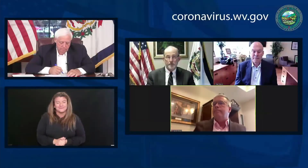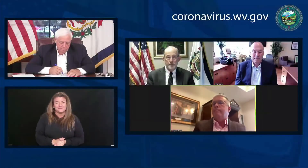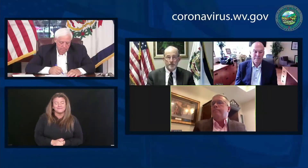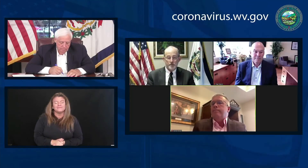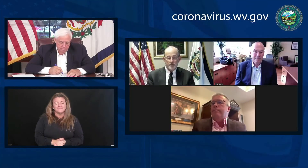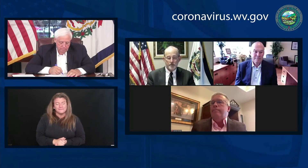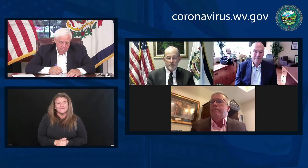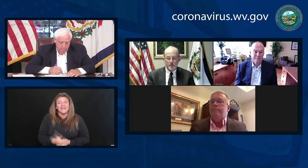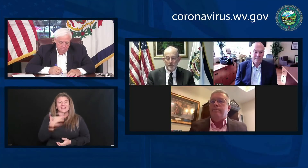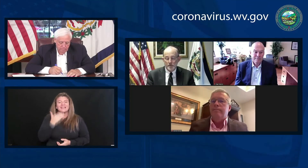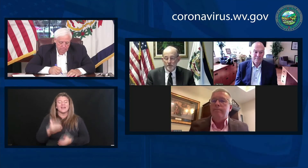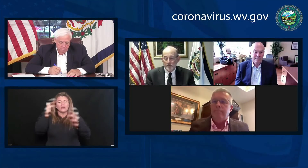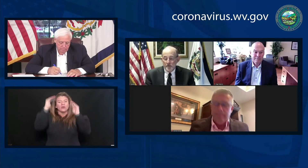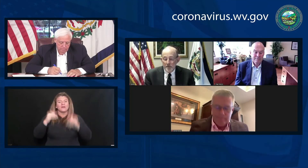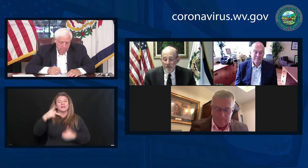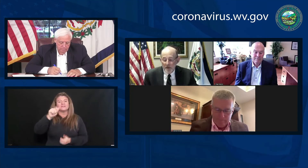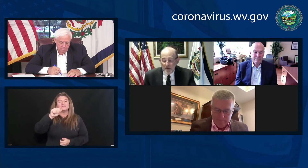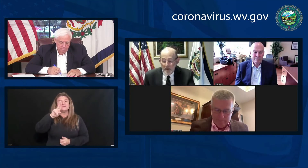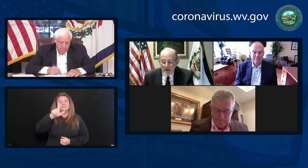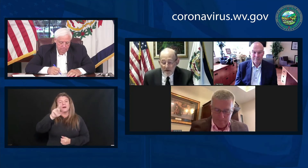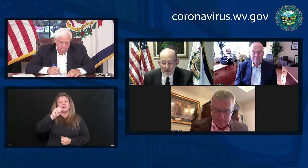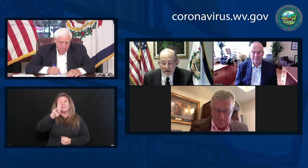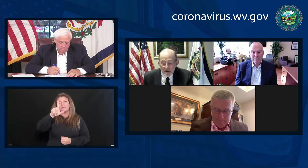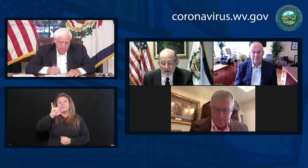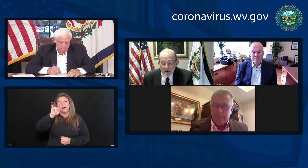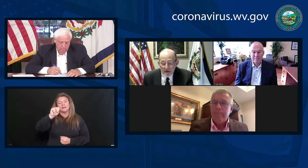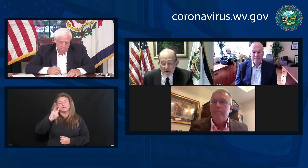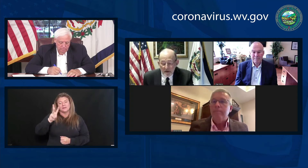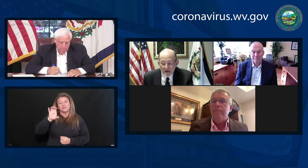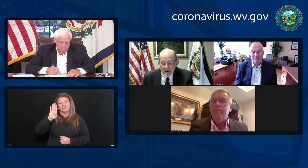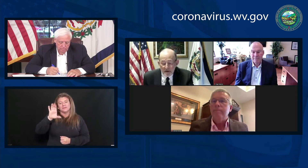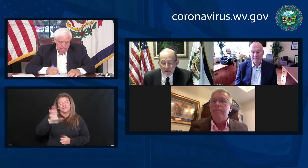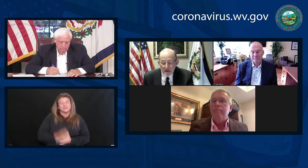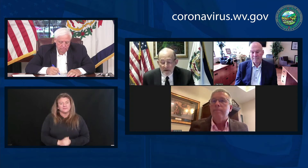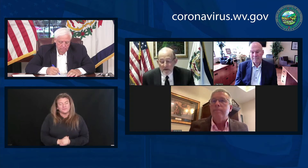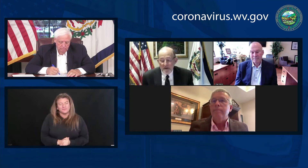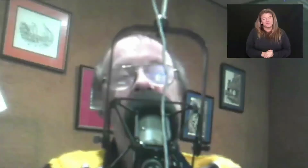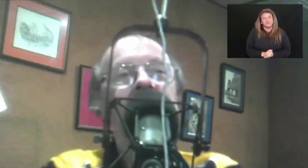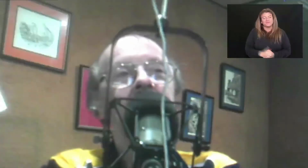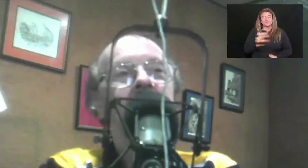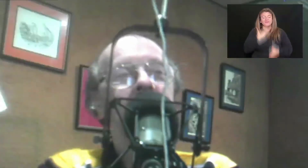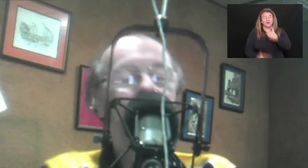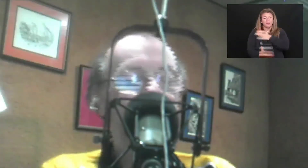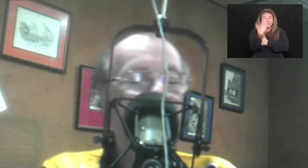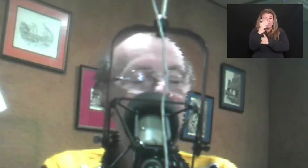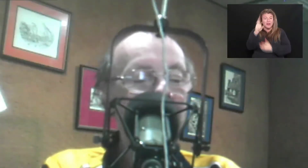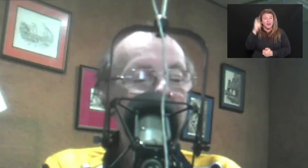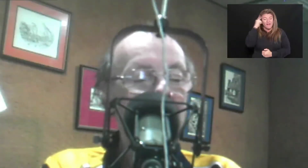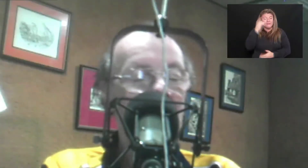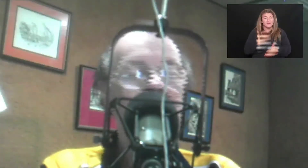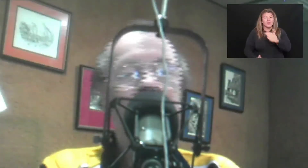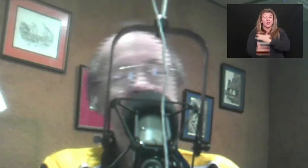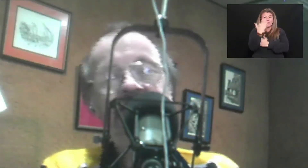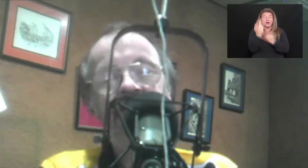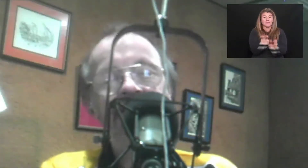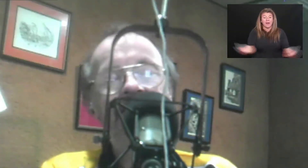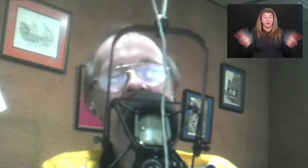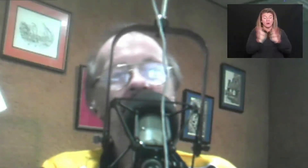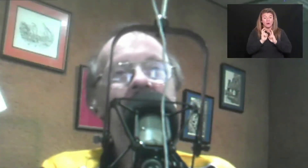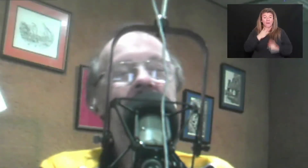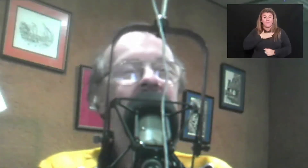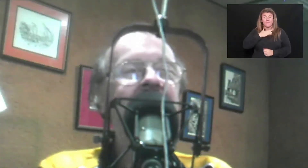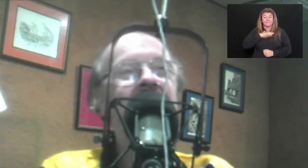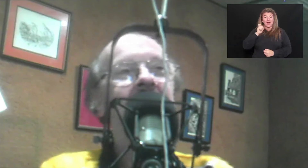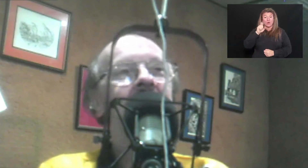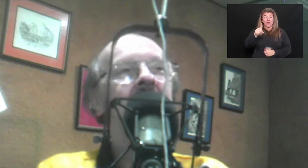All right, thank you, Charles. Next to Paul Mullen with WCBC. Good morning, Governor. Good morning, panel. My question today